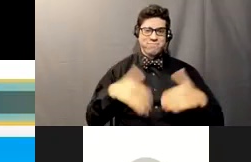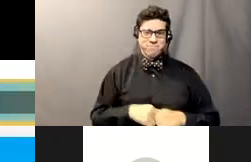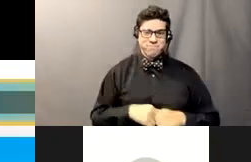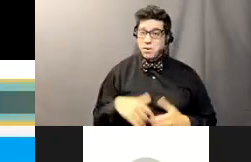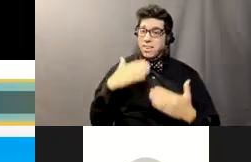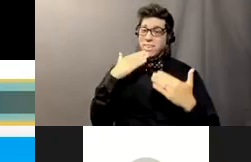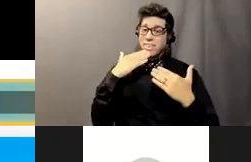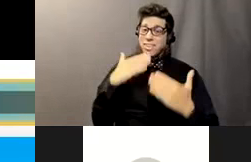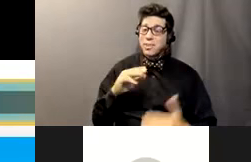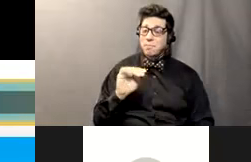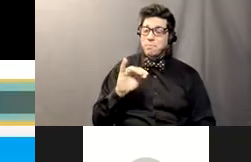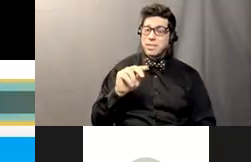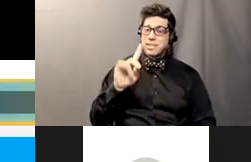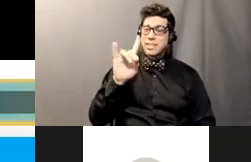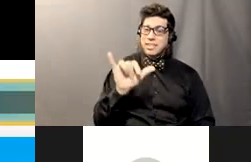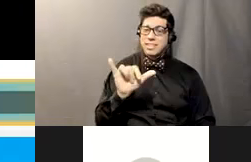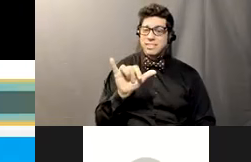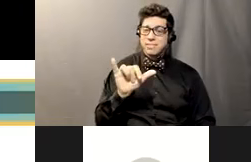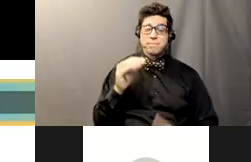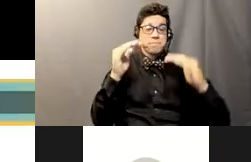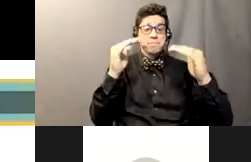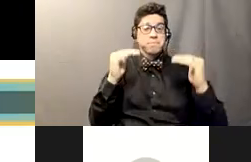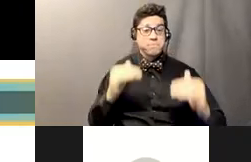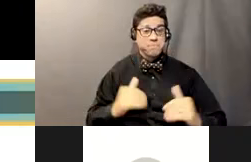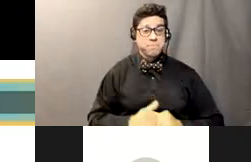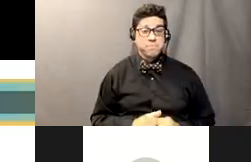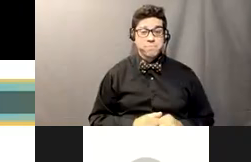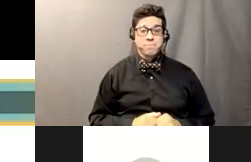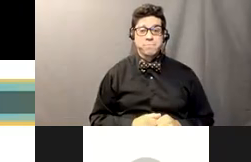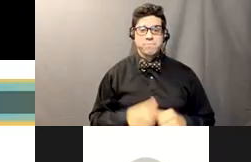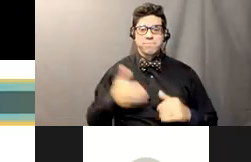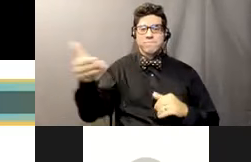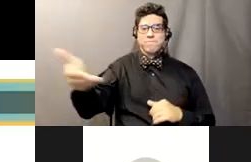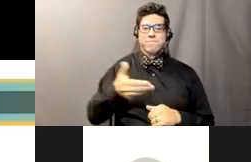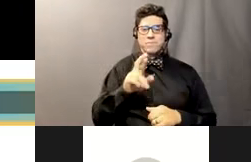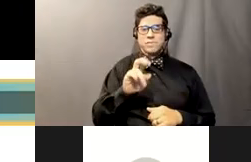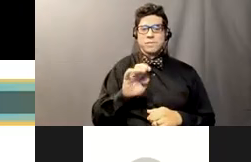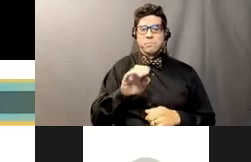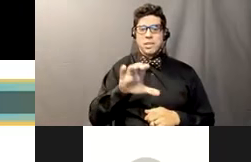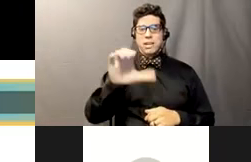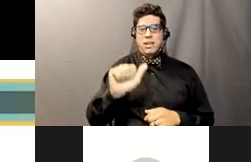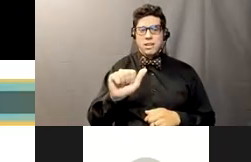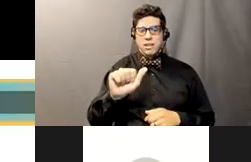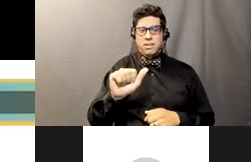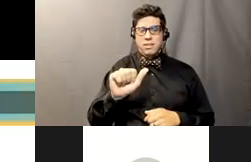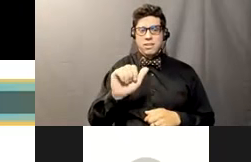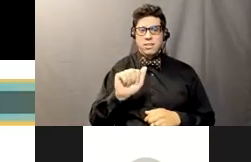Terrific. Thank you, Mindy. Next up, I welcome Rebecca Antion to talk about SPARE.